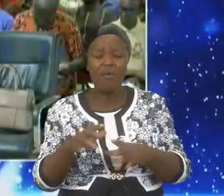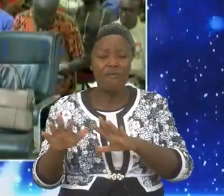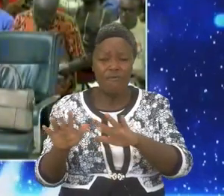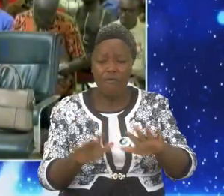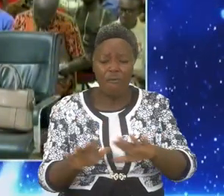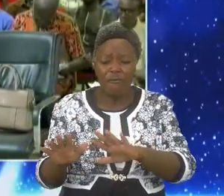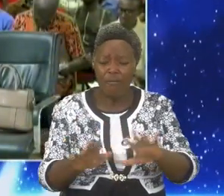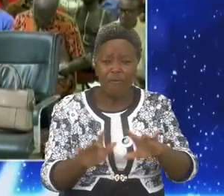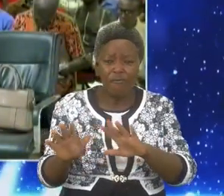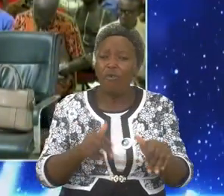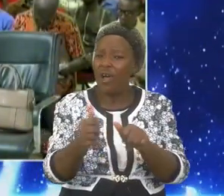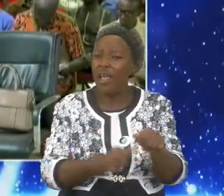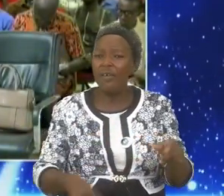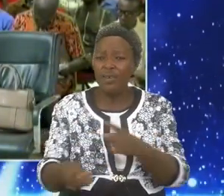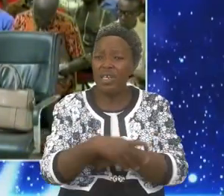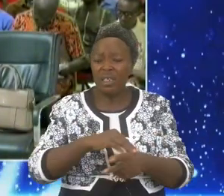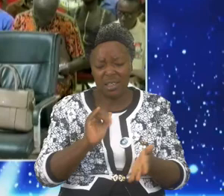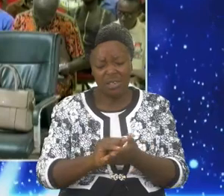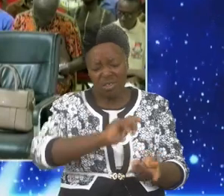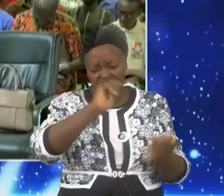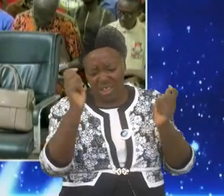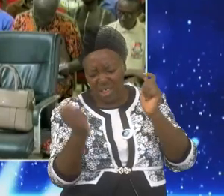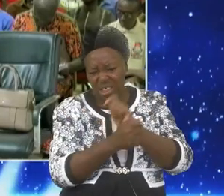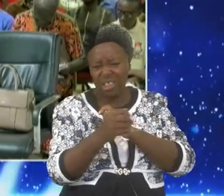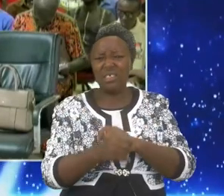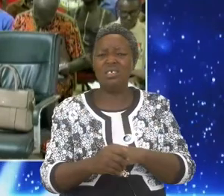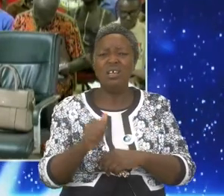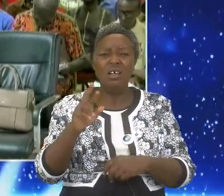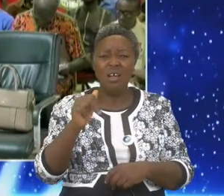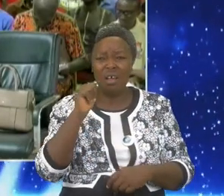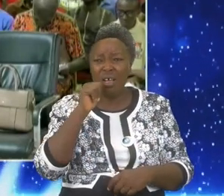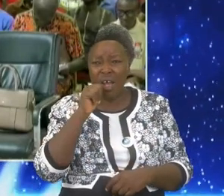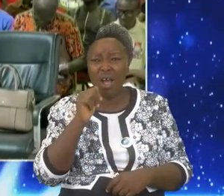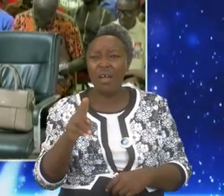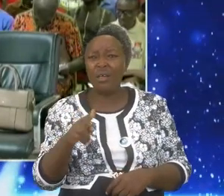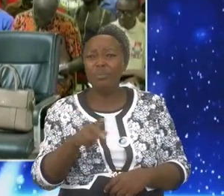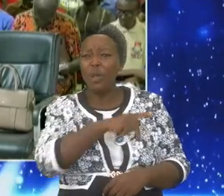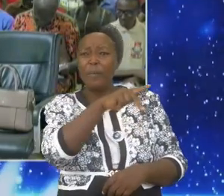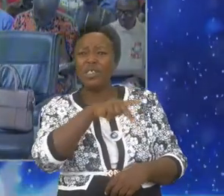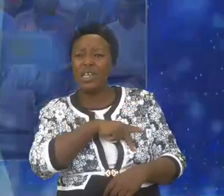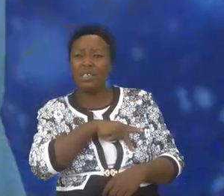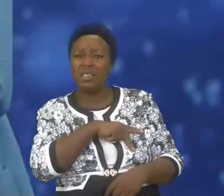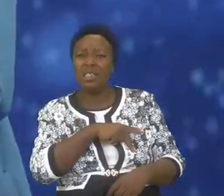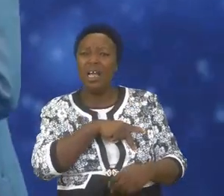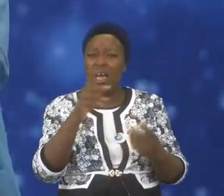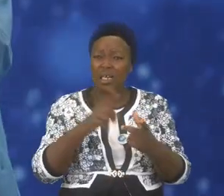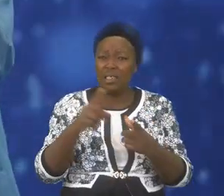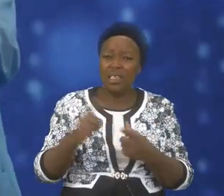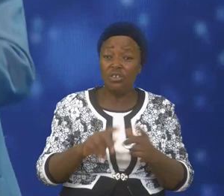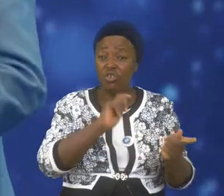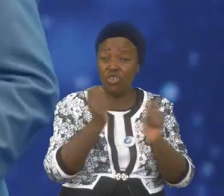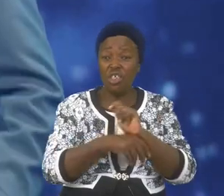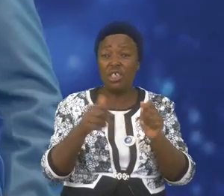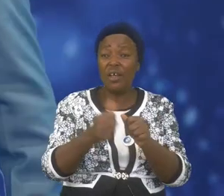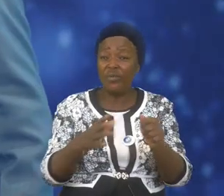her self-confidence. Changed virtually everything in her life. And then in verse 26, it